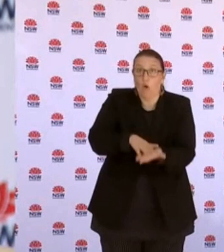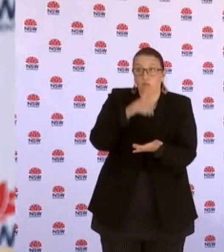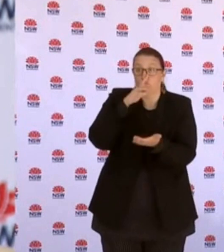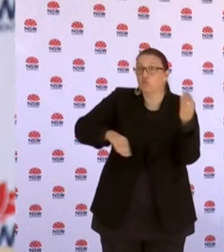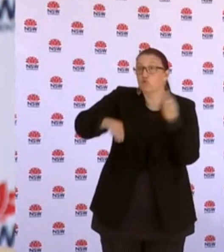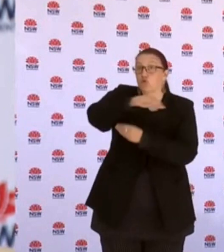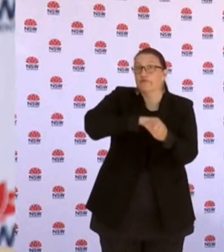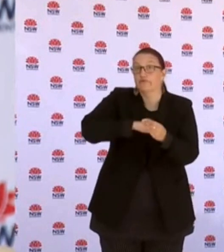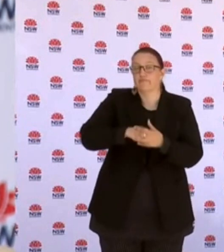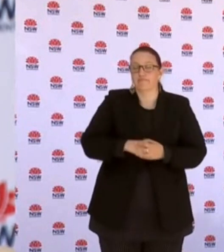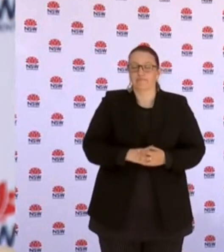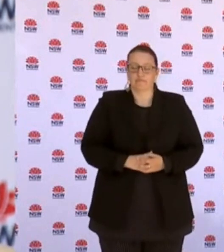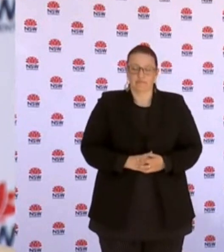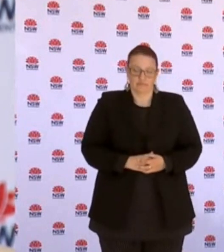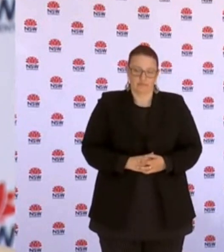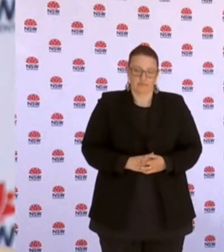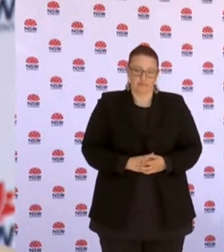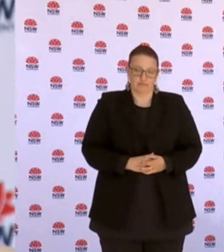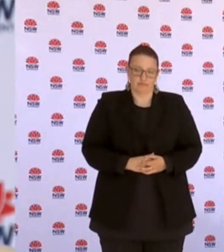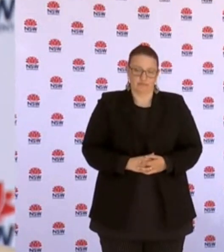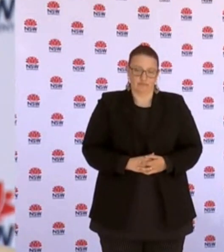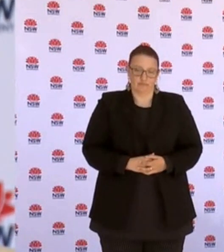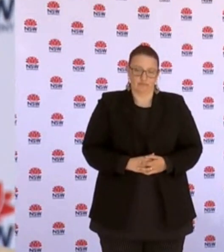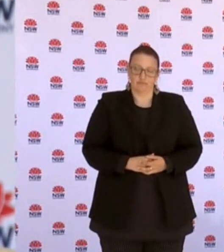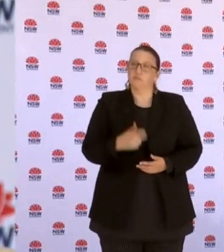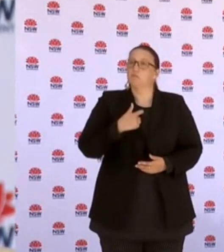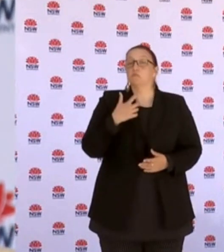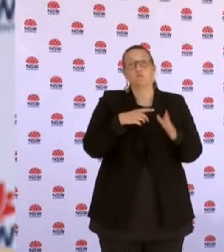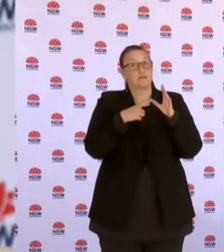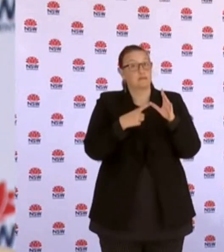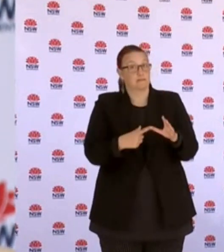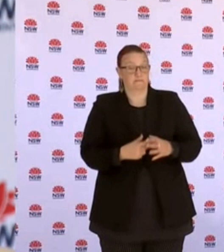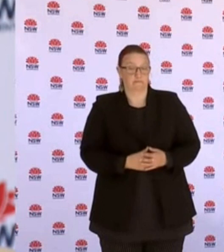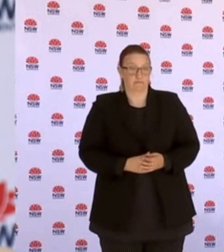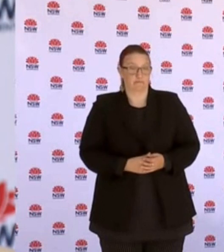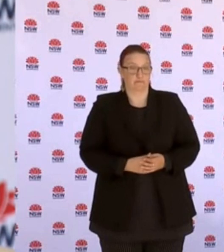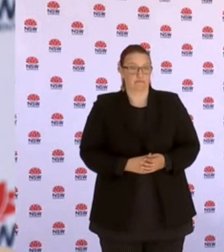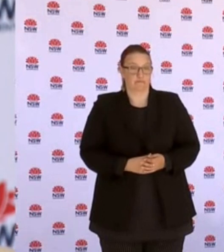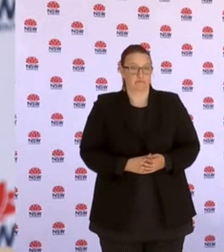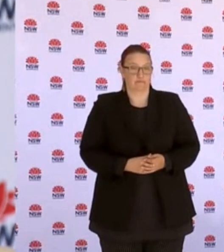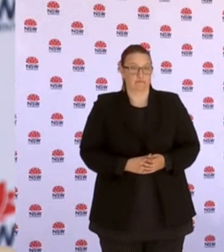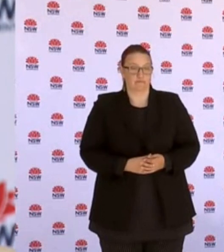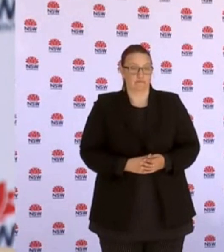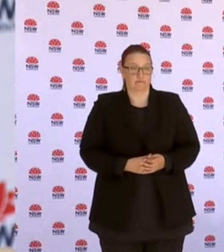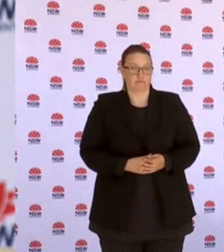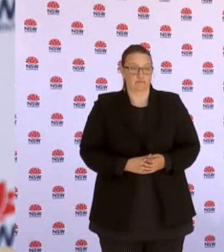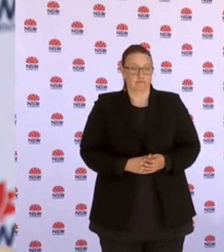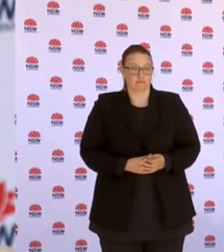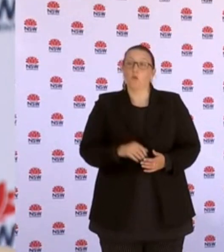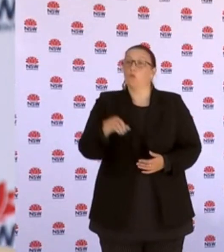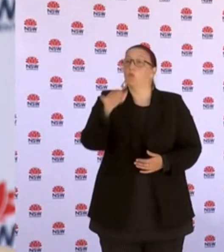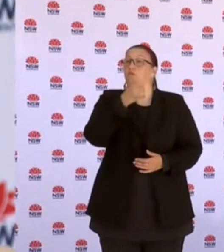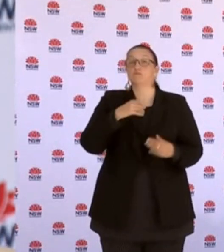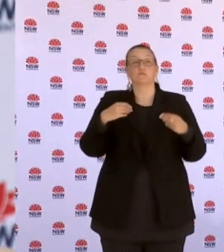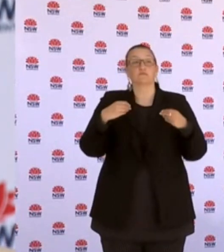in relation to that? And that is that we know that those organisations that are continuing work